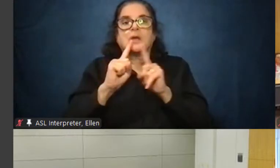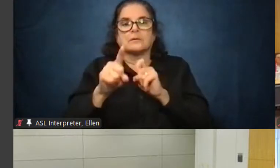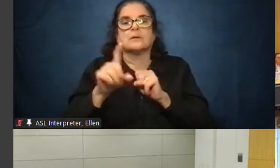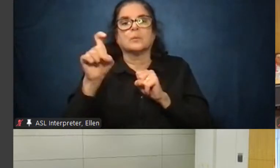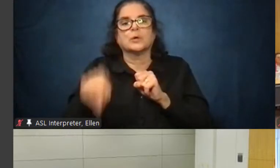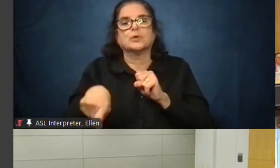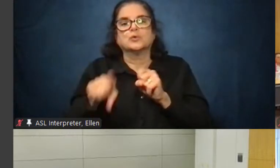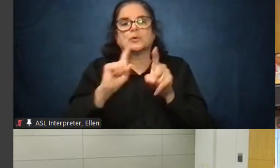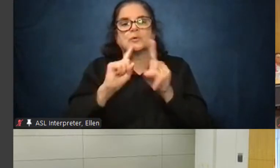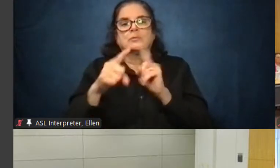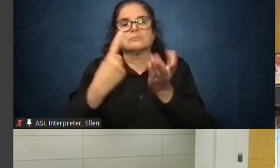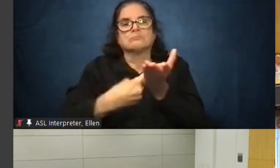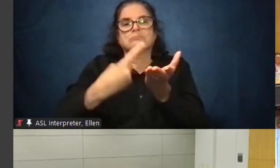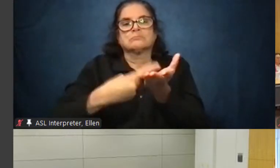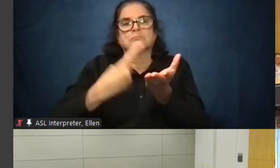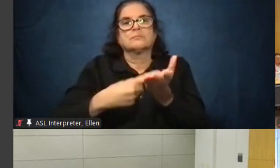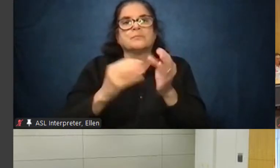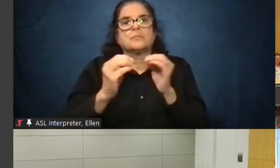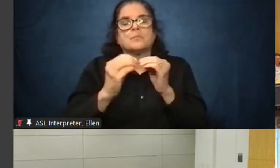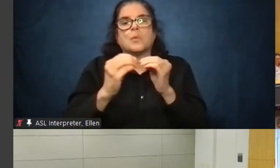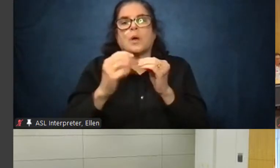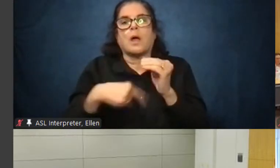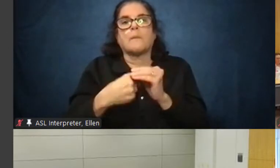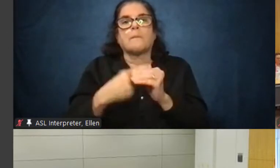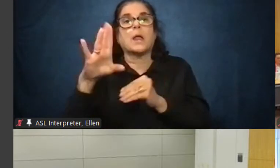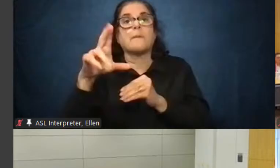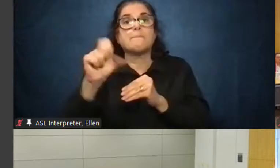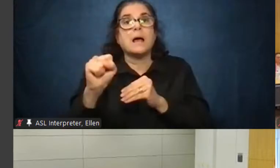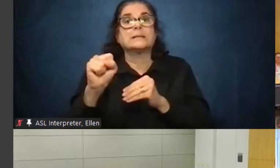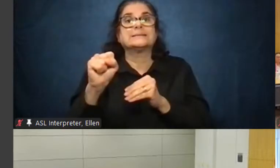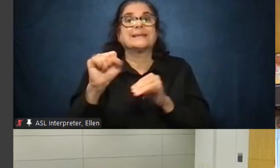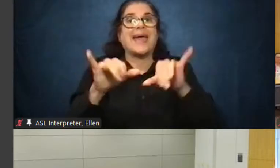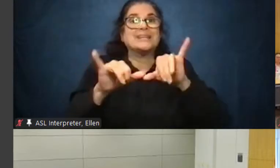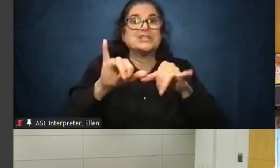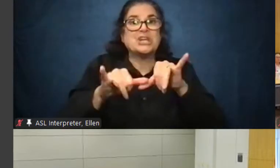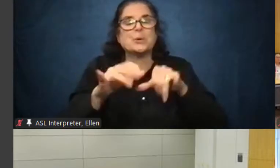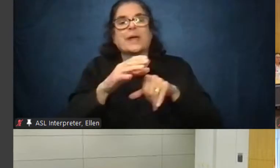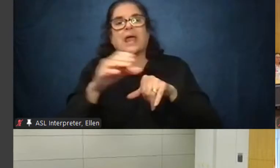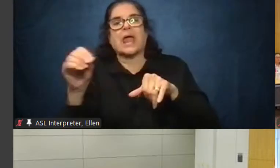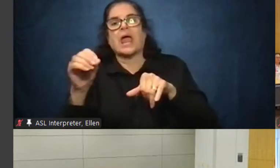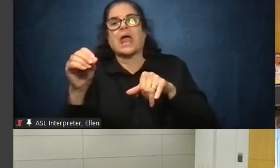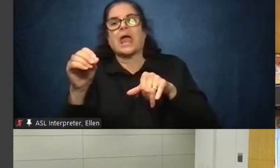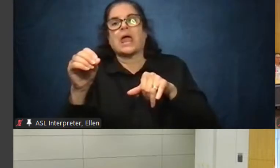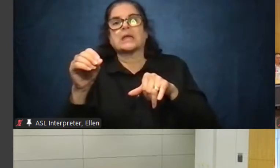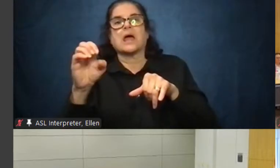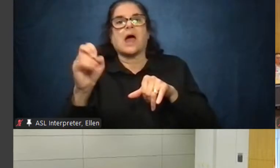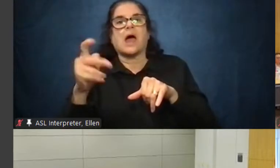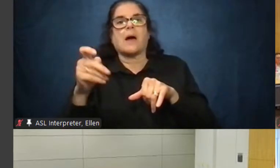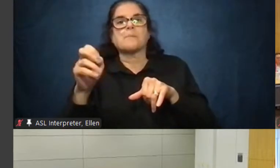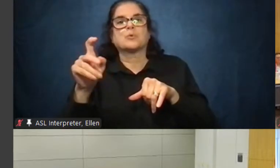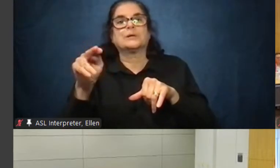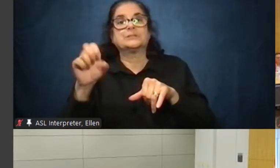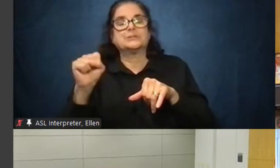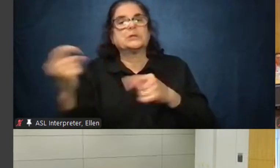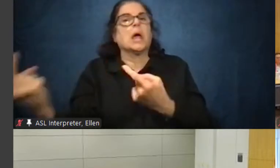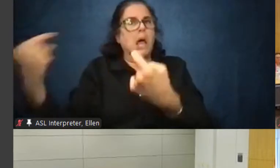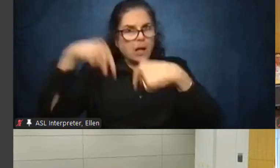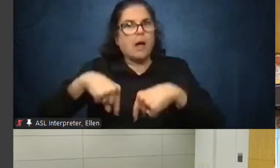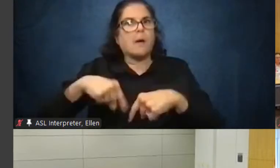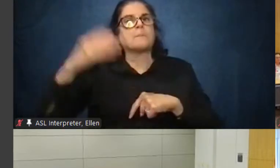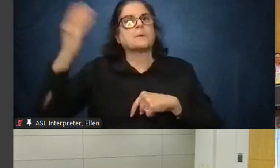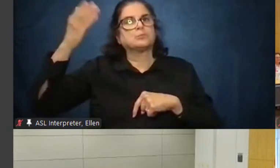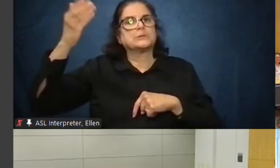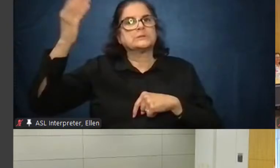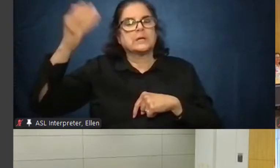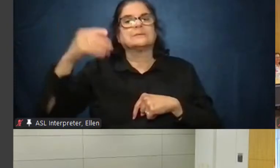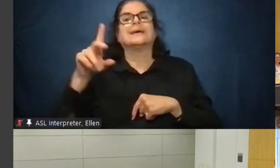conversation about maybe having bus engineering and bus operations come and present in an upcoming ADA advisory committee. I see Delphine